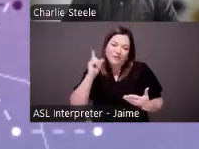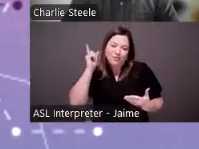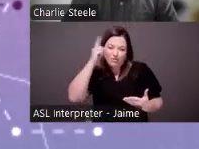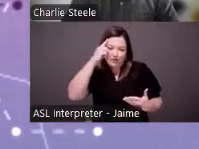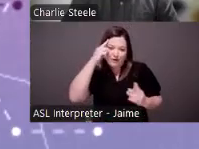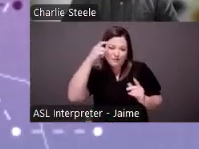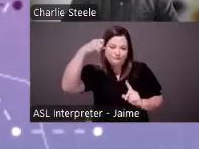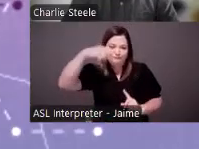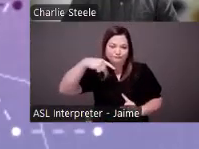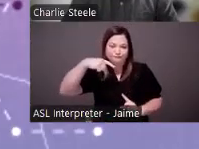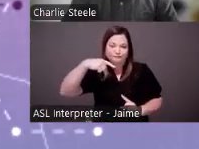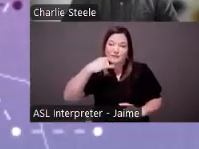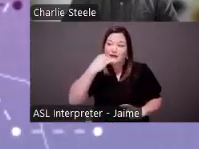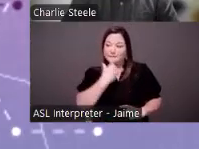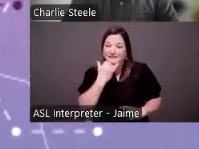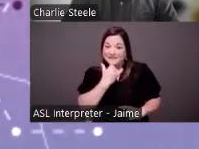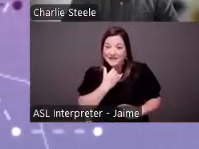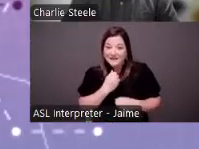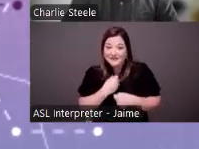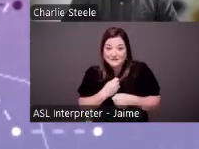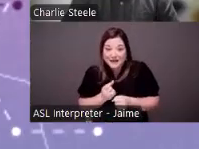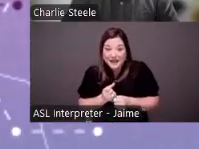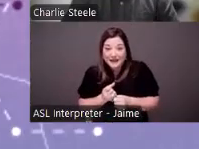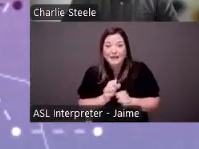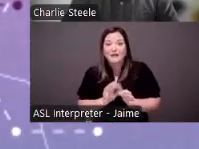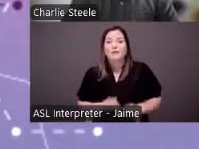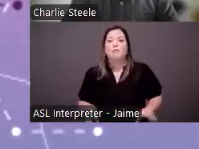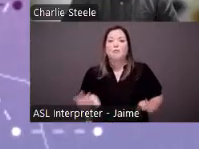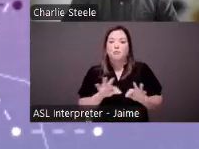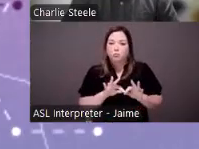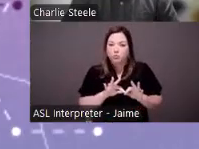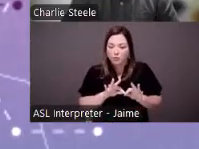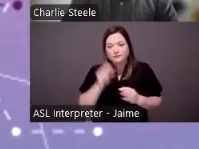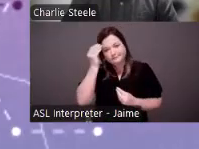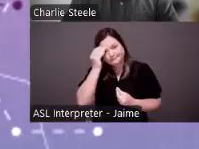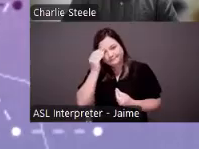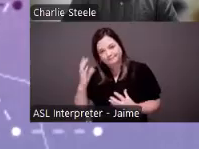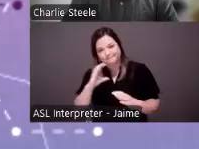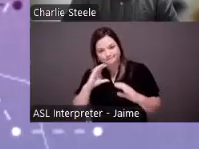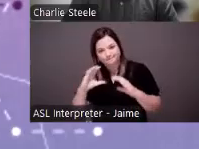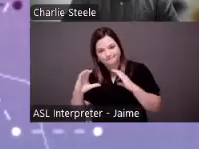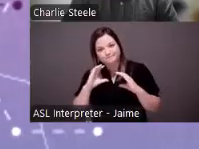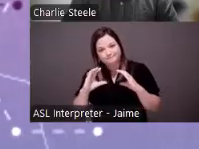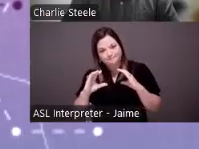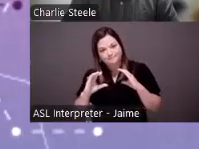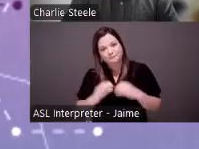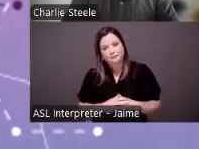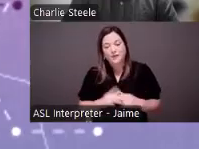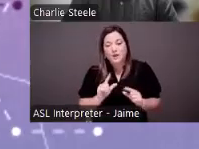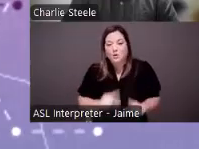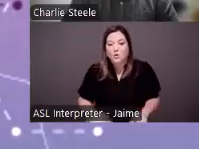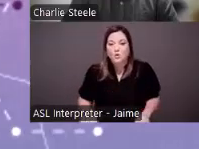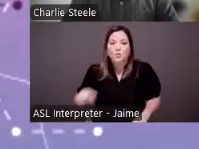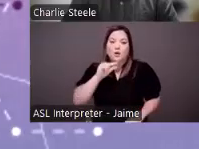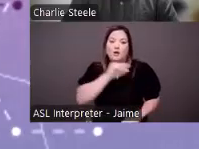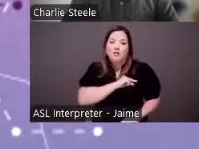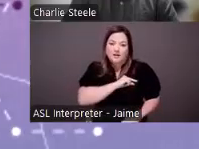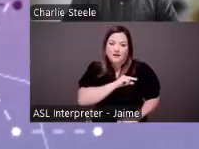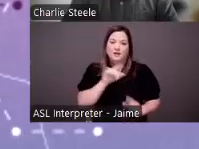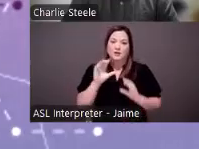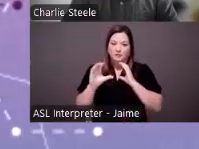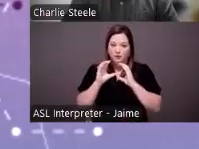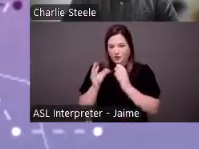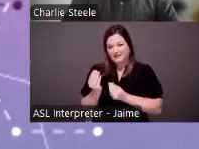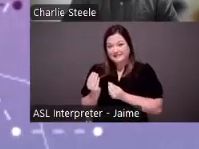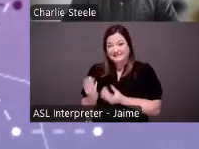when mistakes are made, it's important that we use communication, as we mentioned earlier. Use the quality of communication to tell the patient